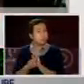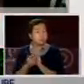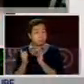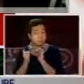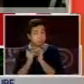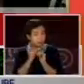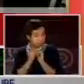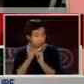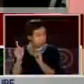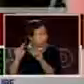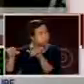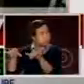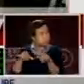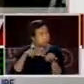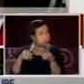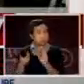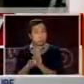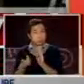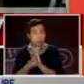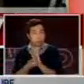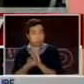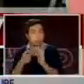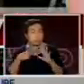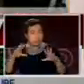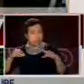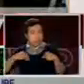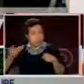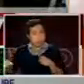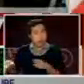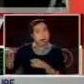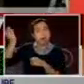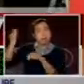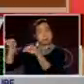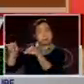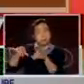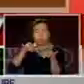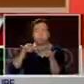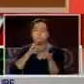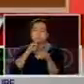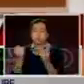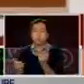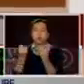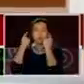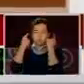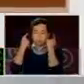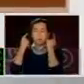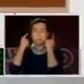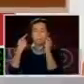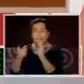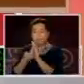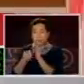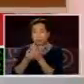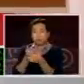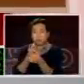the standard of proof? I have adopted the very high standard of overwhelming preponderance of evidence pursuant to